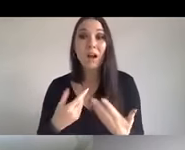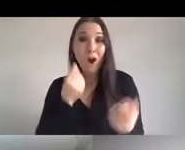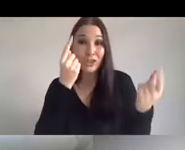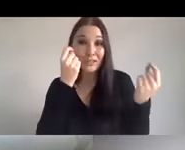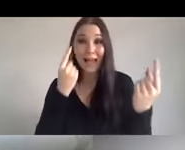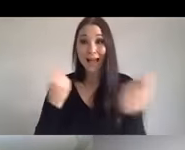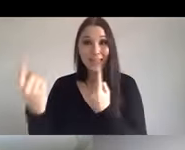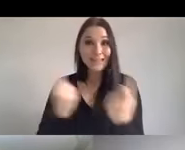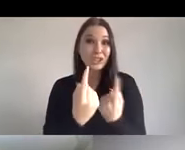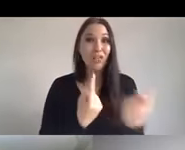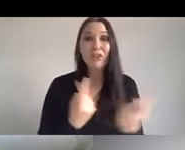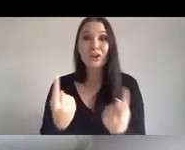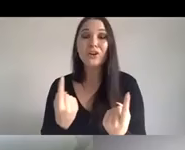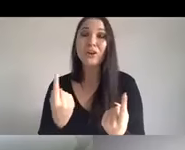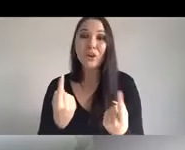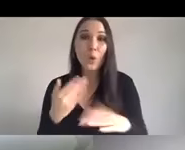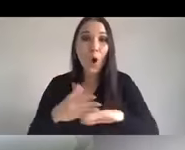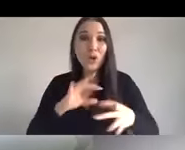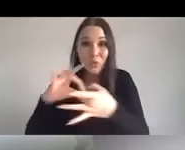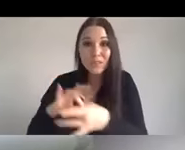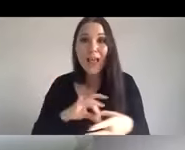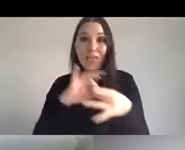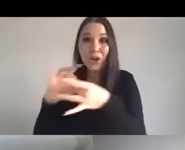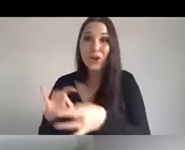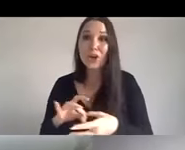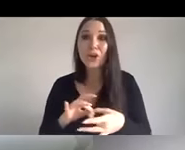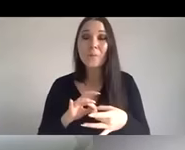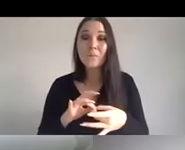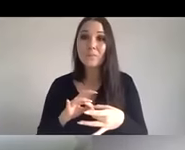people around us. We have to work together and have to,